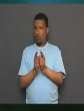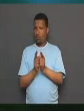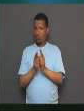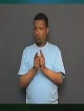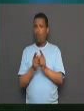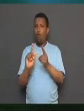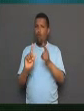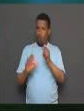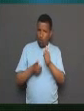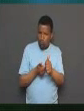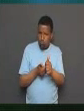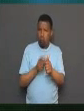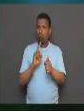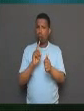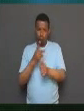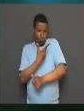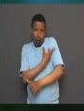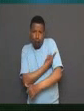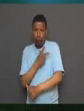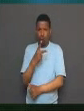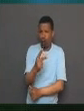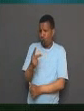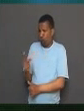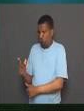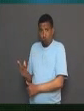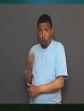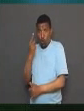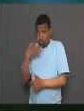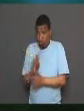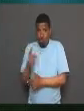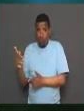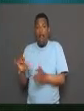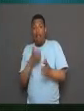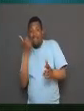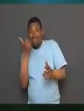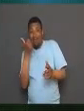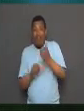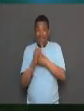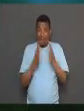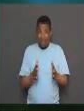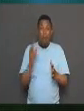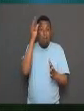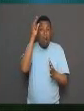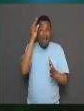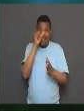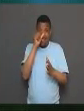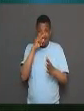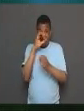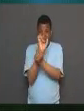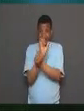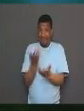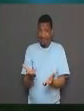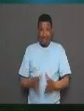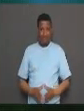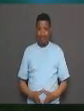contact, followed by sharing needles and harmful indigenous